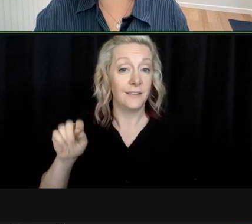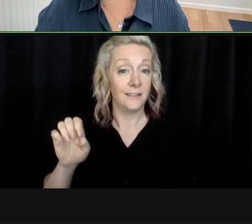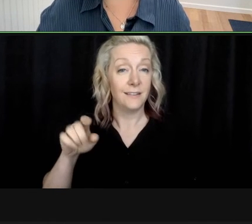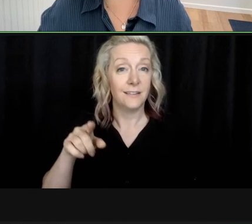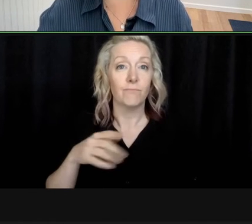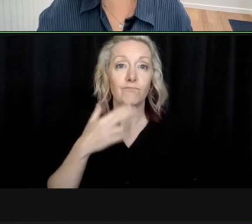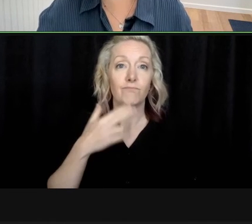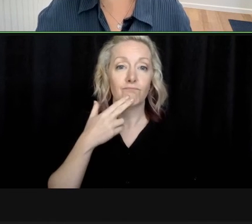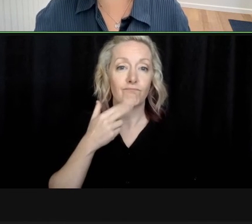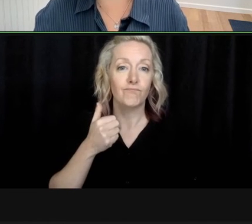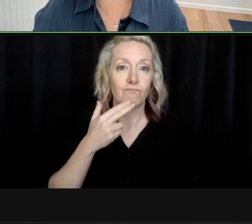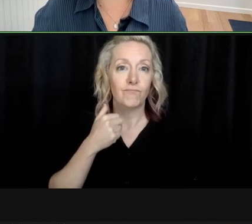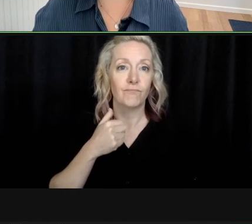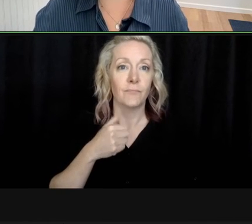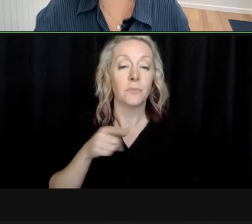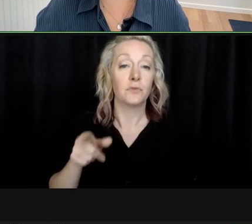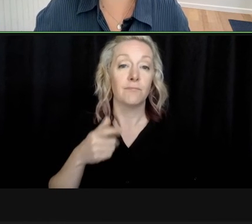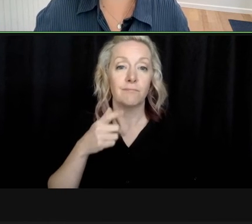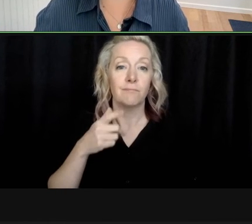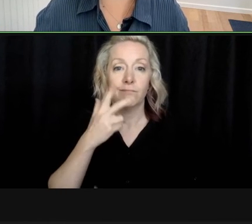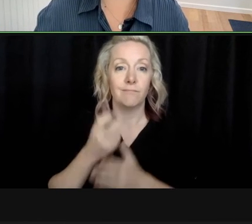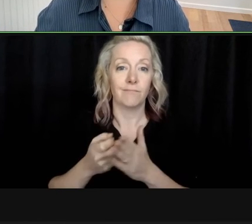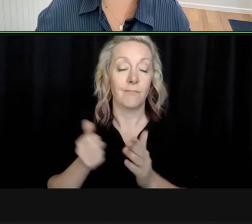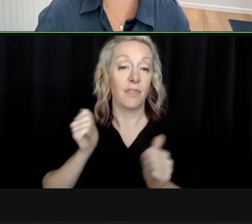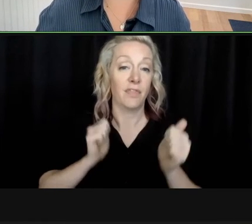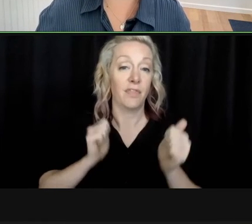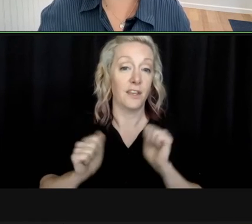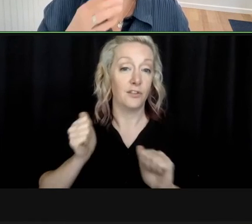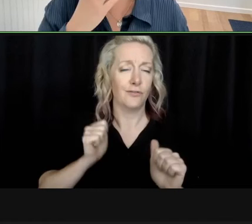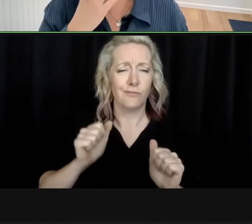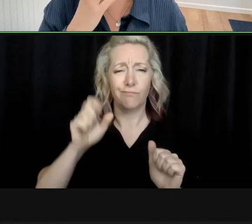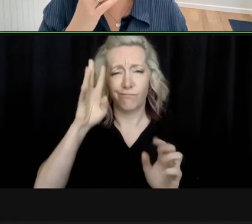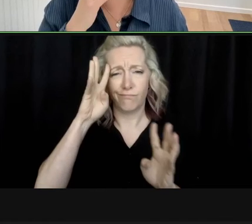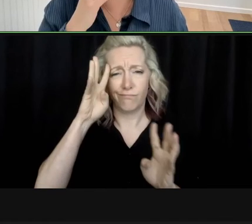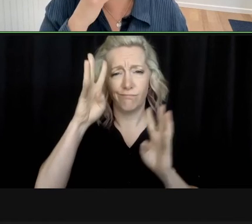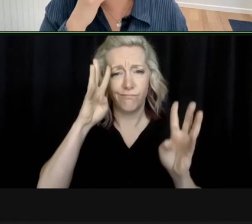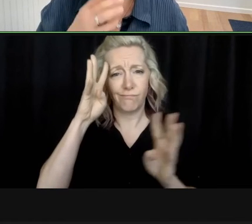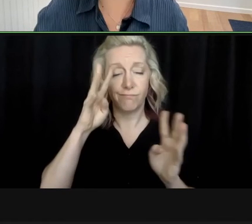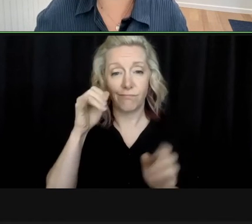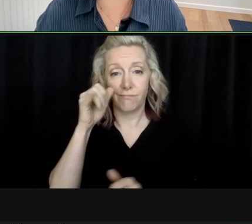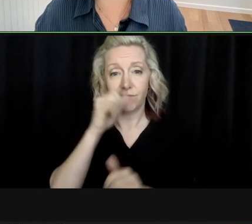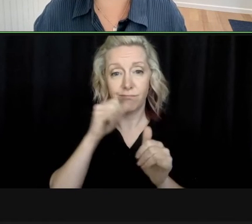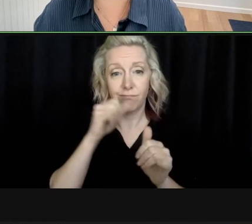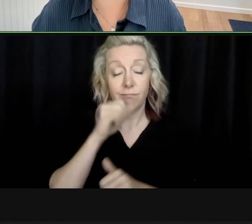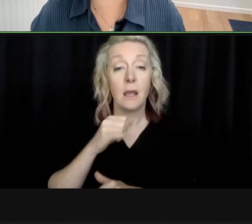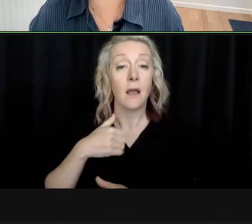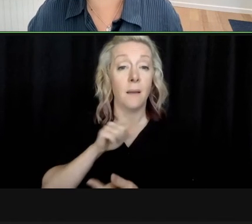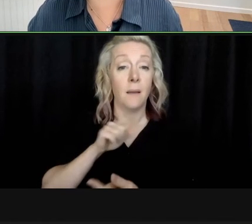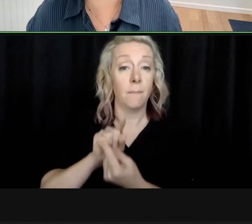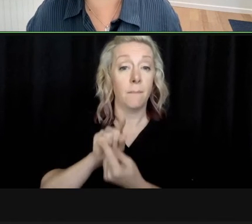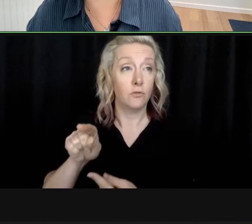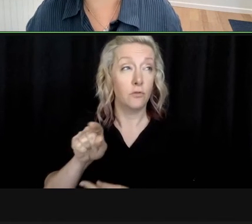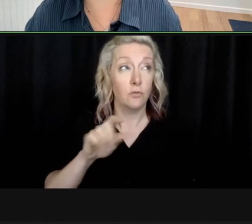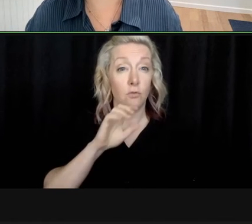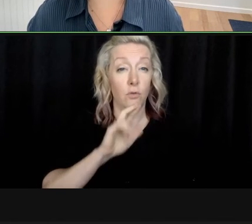Adorable. She's really into children's theater. She's a very, very imaginative child. And I met her when she